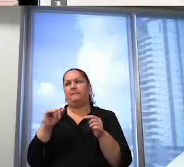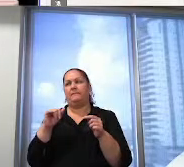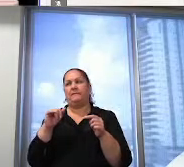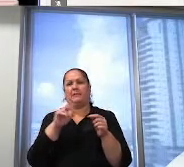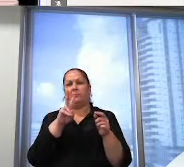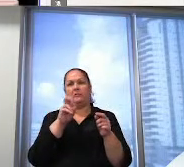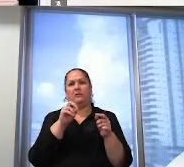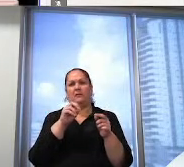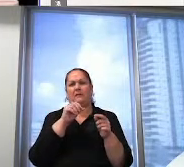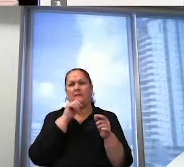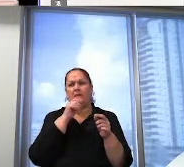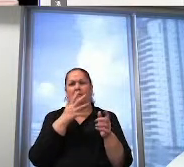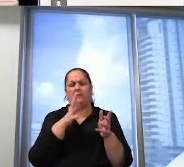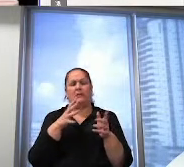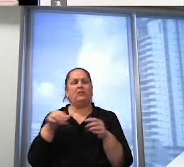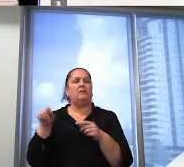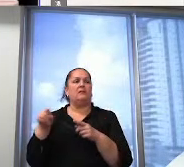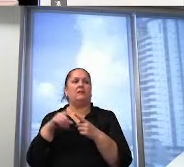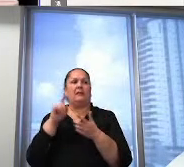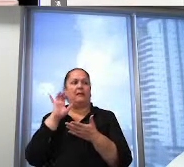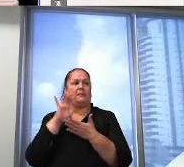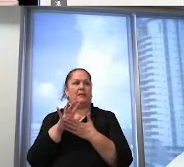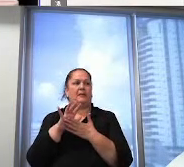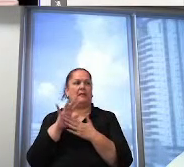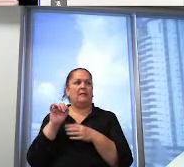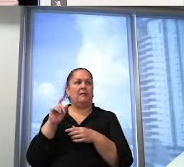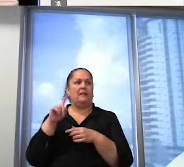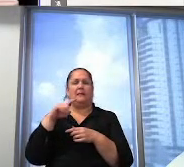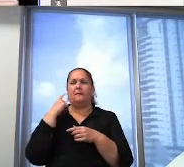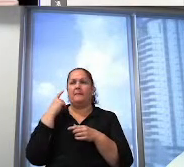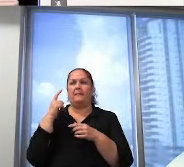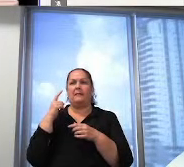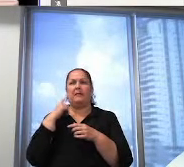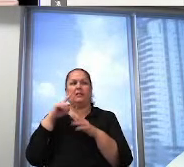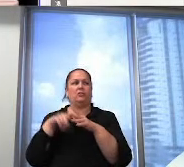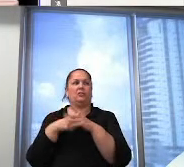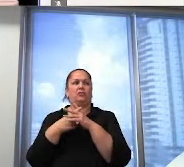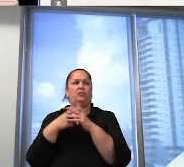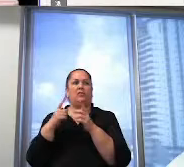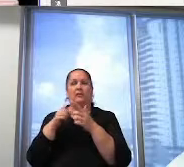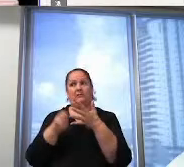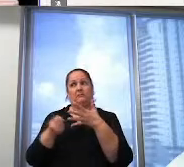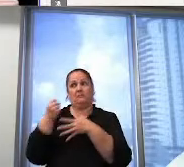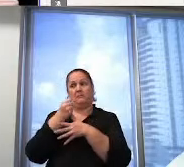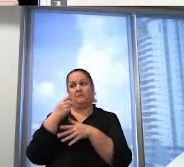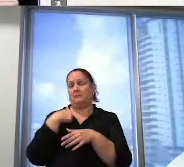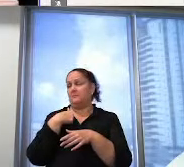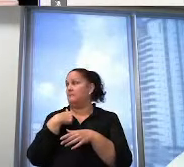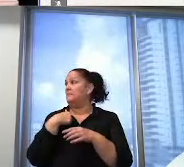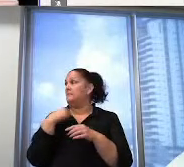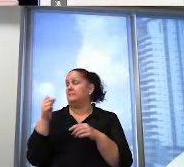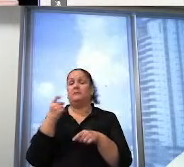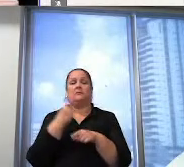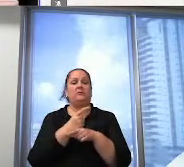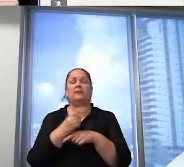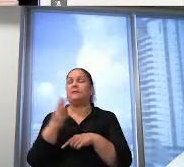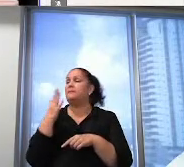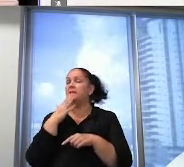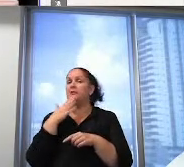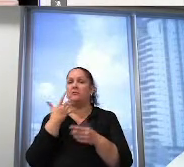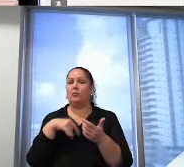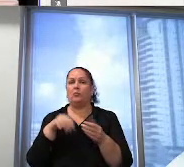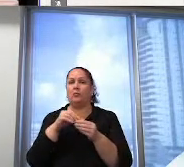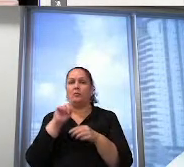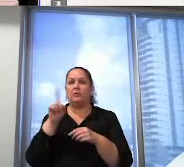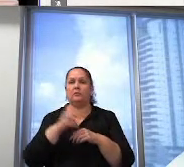been done already. Okay. It's just that I believe that black start transmission lines are top priority. Correct. So, all